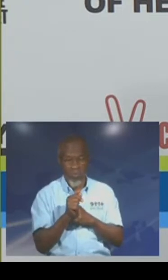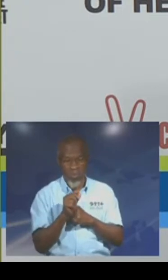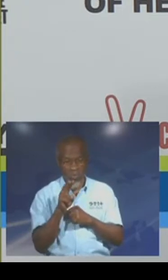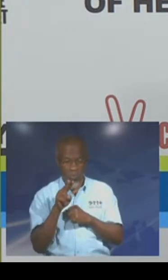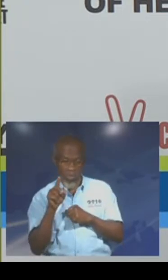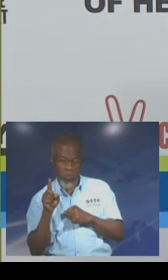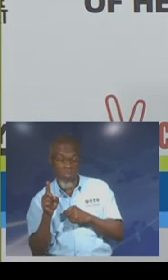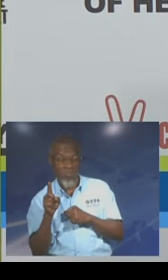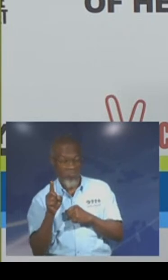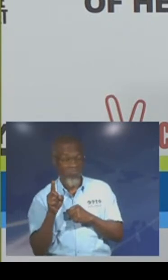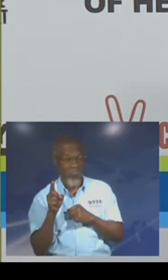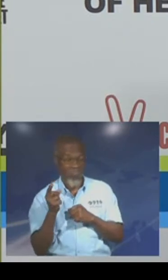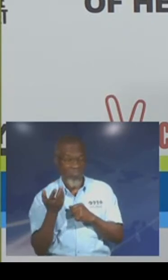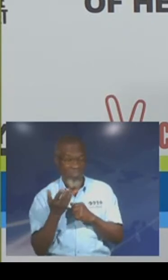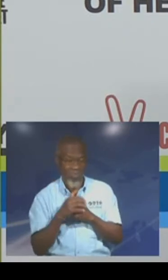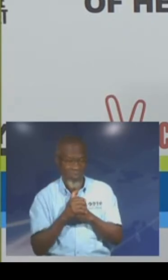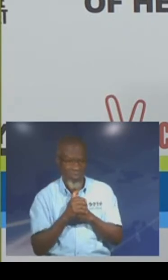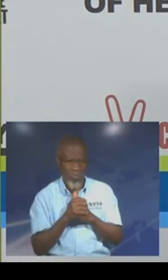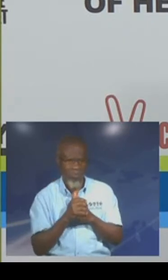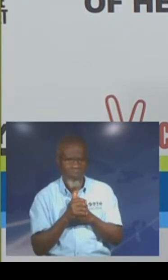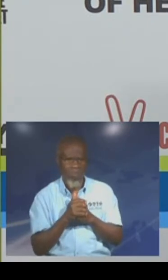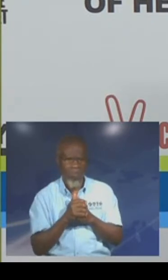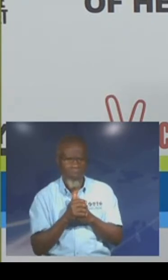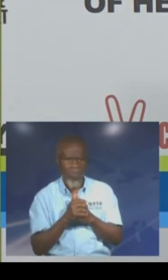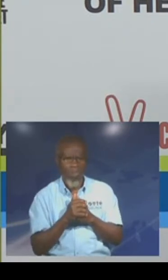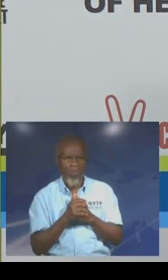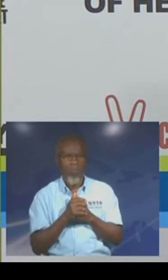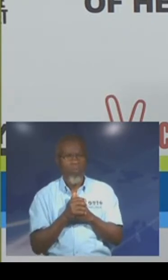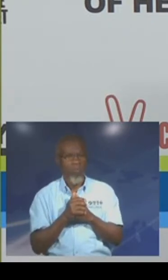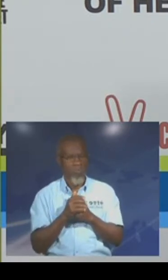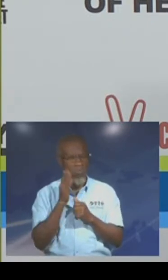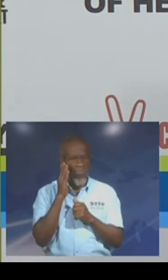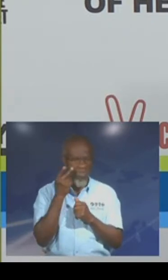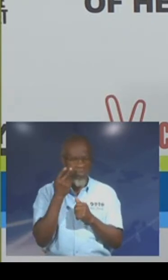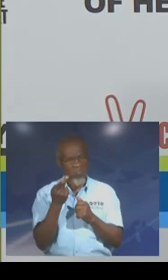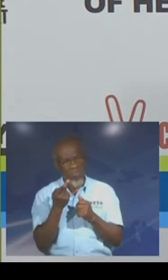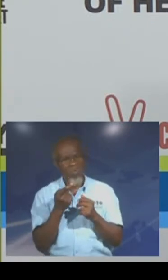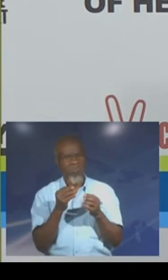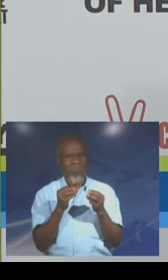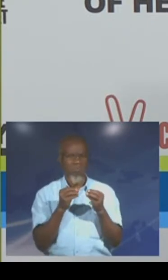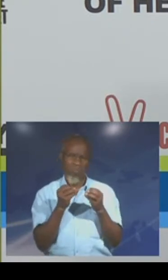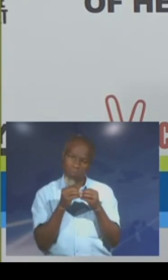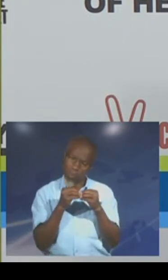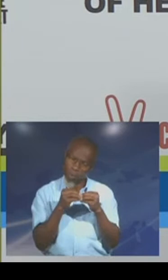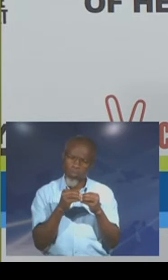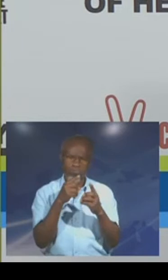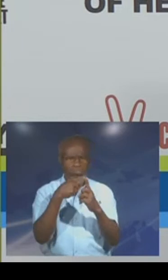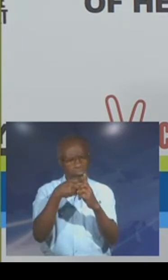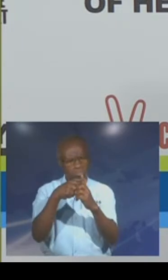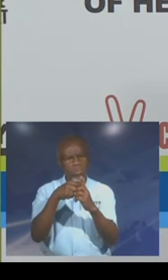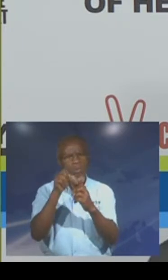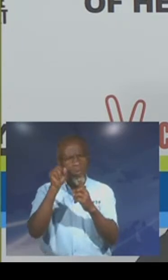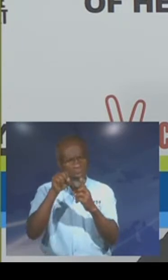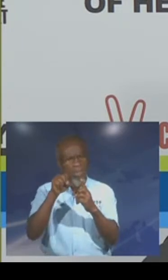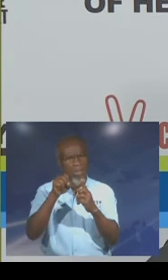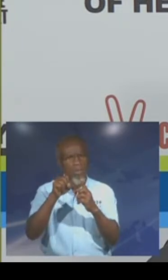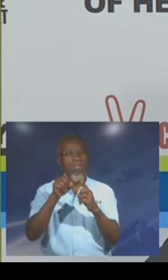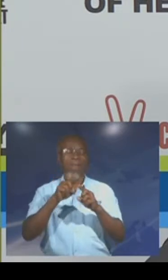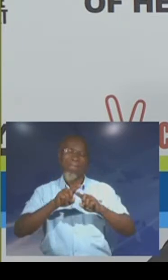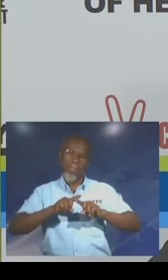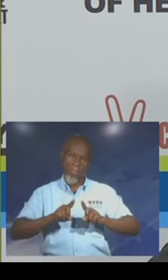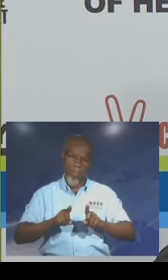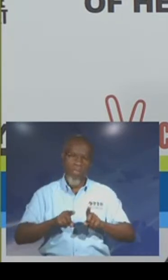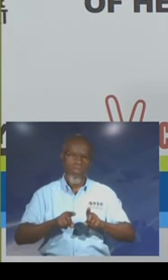expectantly, we may expect an increase in the number of positive cases, but once that doesn't redound